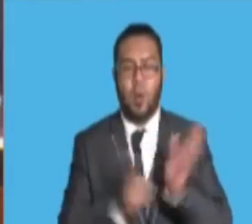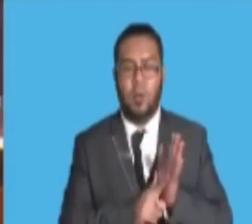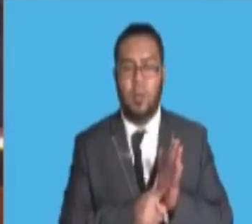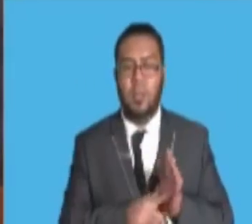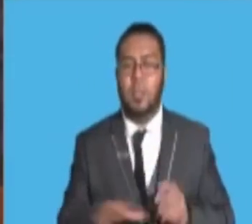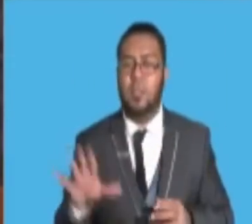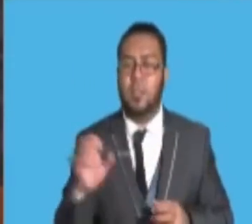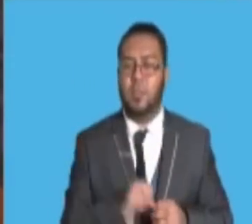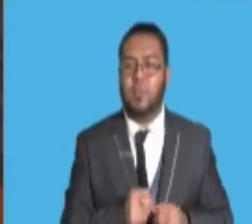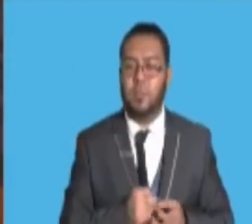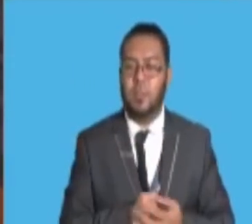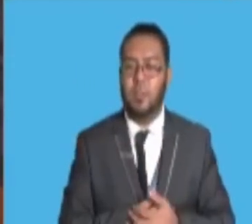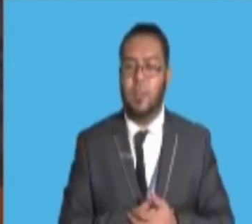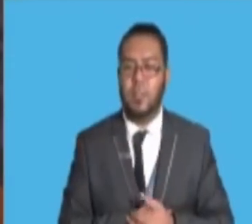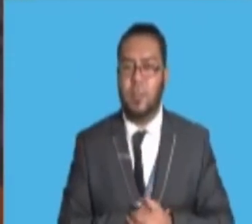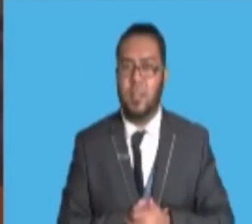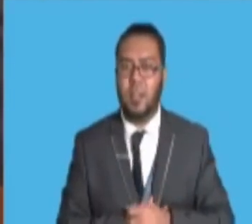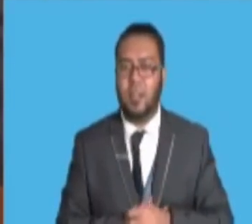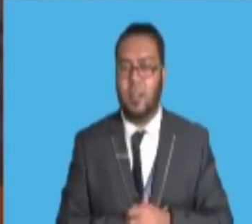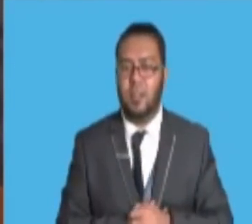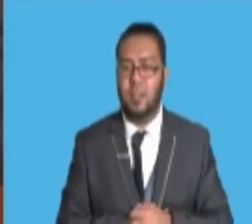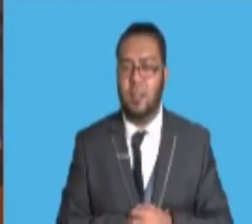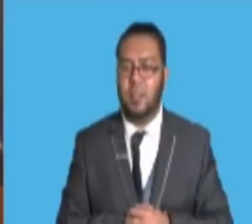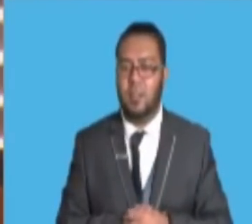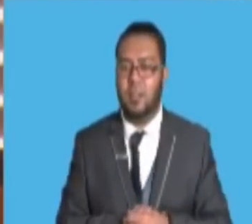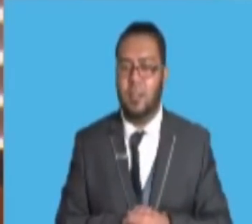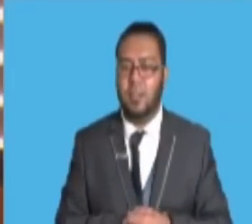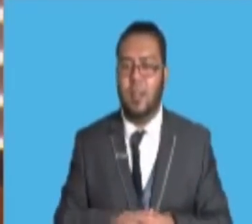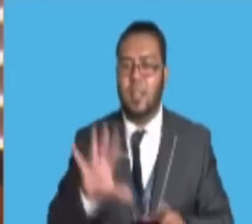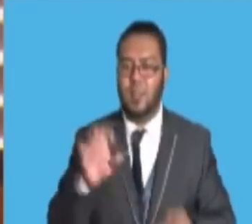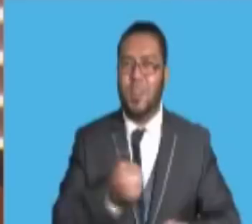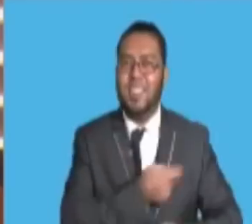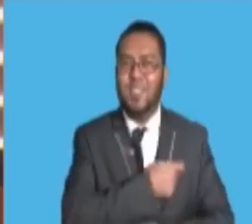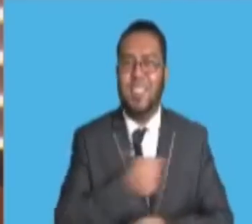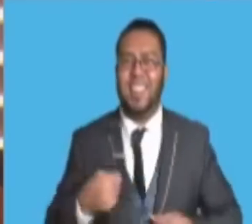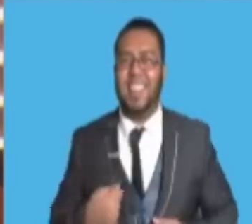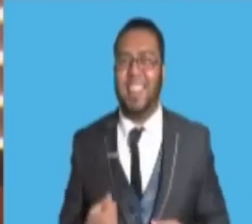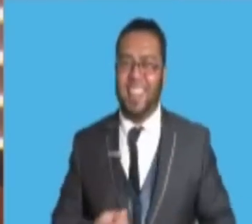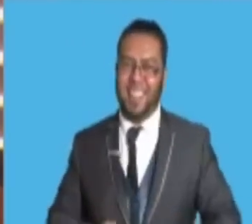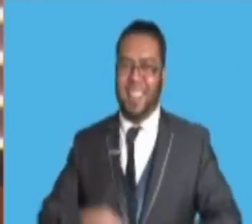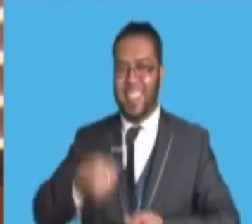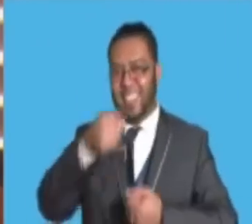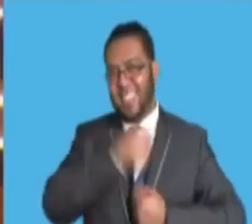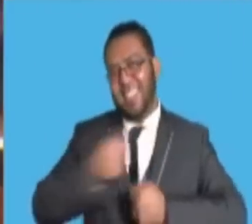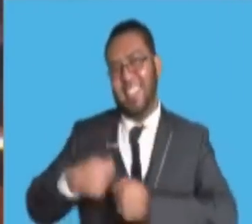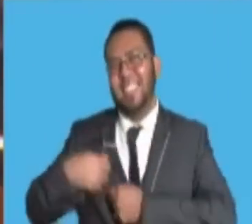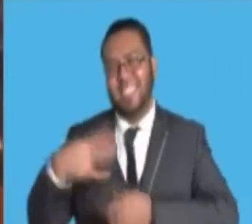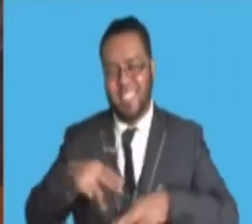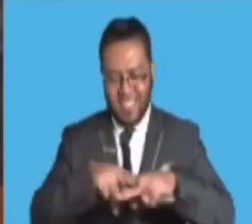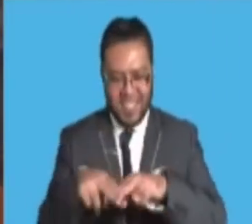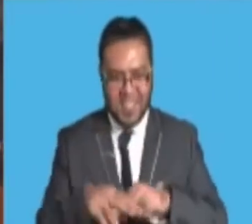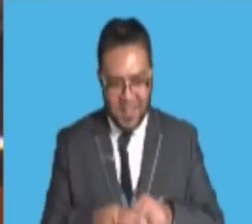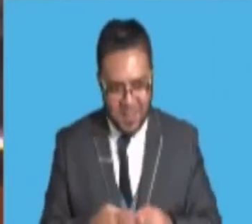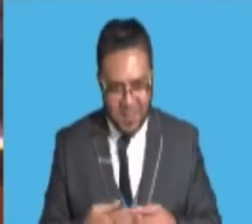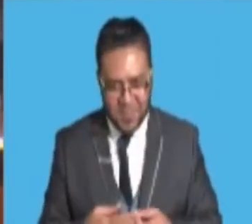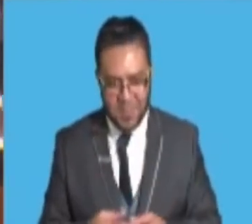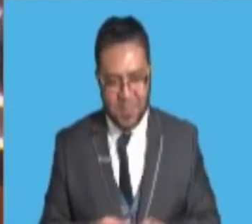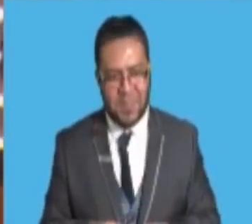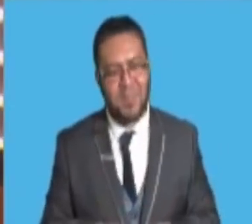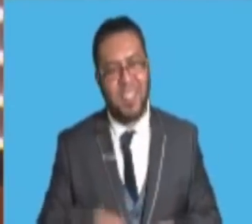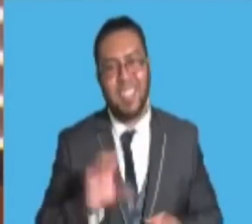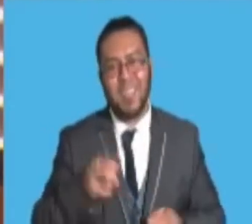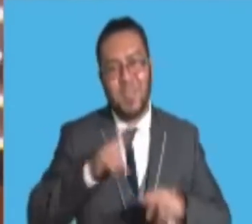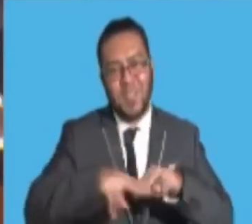Nobudu and Nakorosule. Mr. Melisson Nagonoko campaigned for me in the Nongoni Dolitikina. As a father-in-law and a